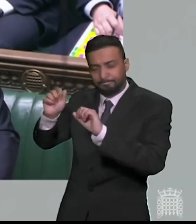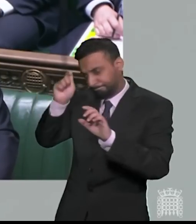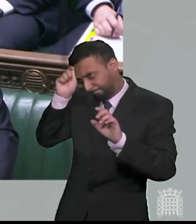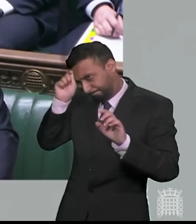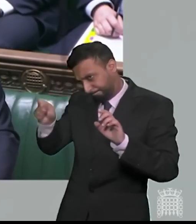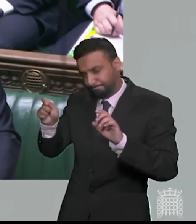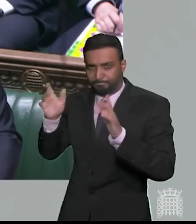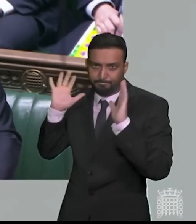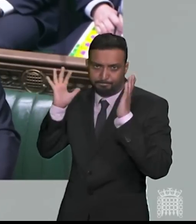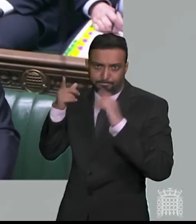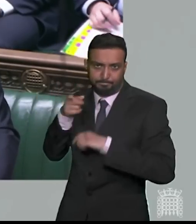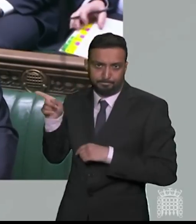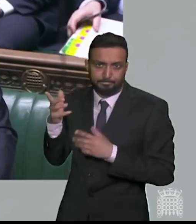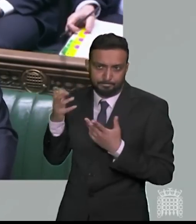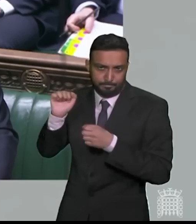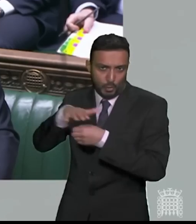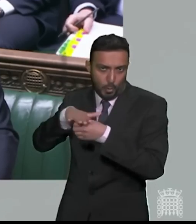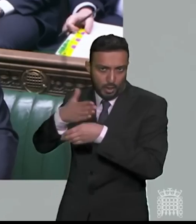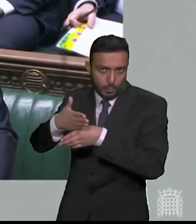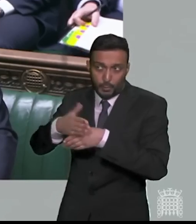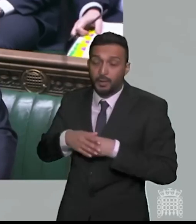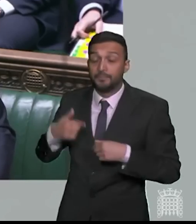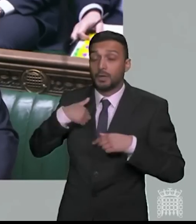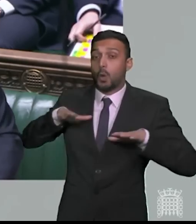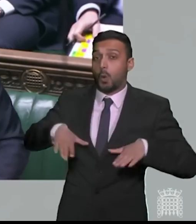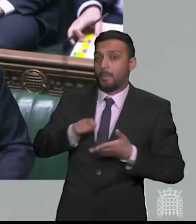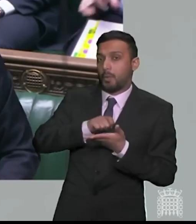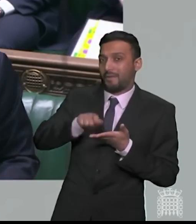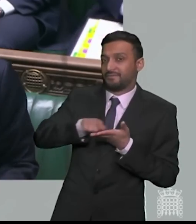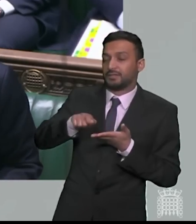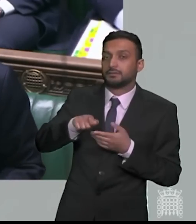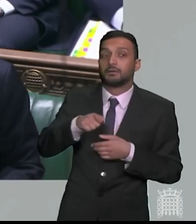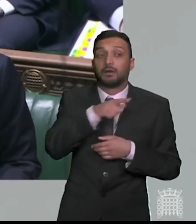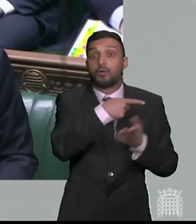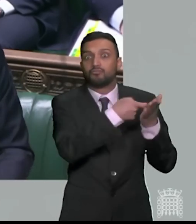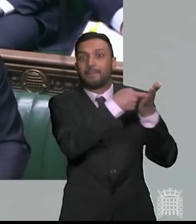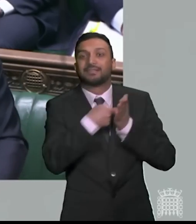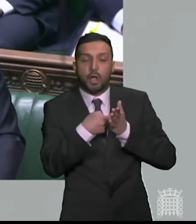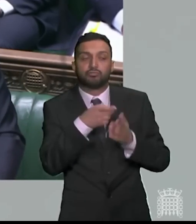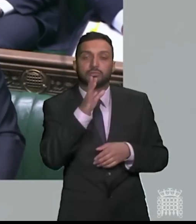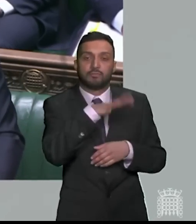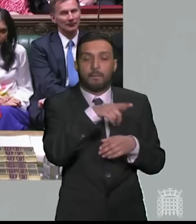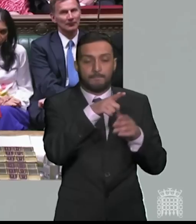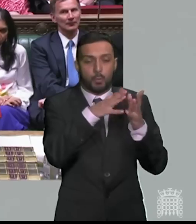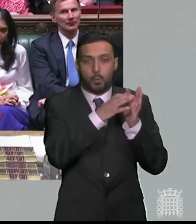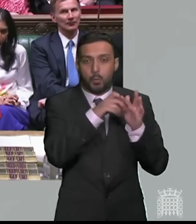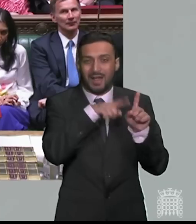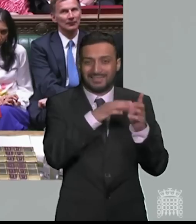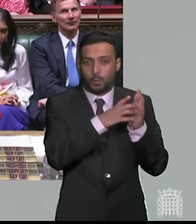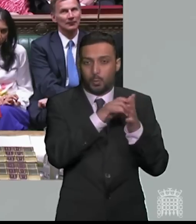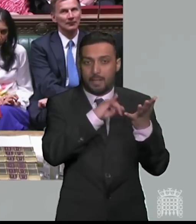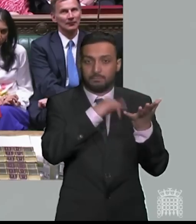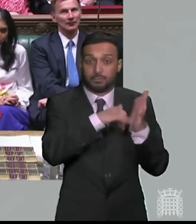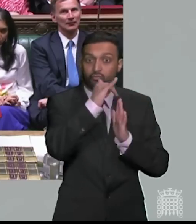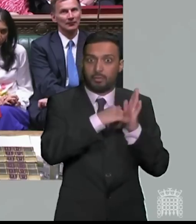Home Office and the government is delivering on the vast majority of the recommendations from Wendy Williams' report into this situation, and we've